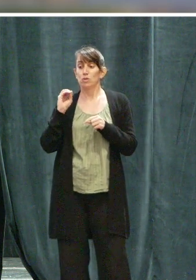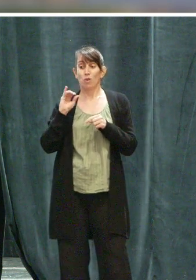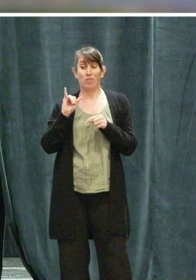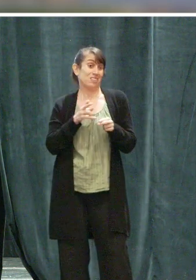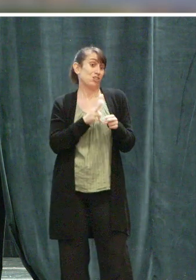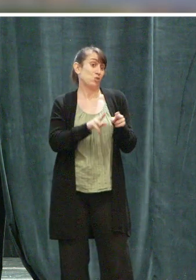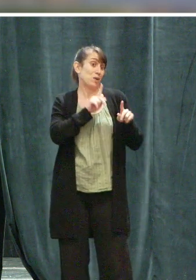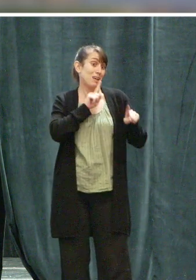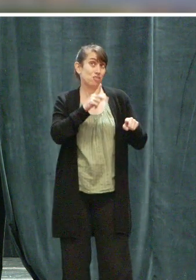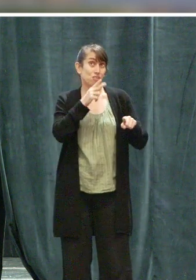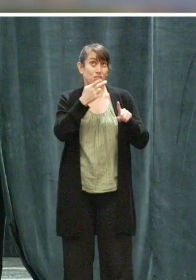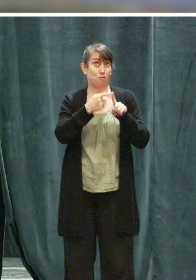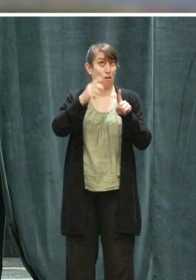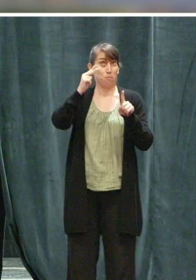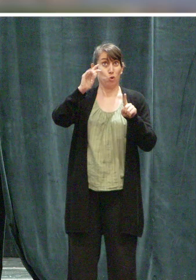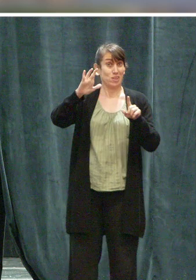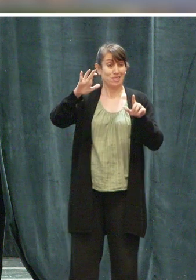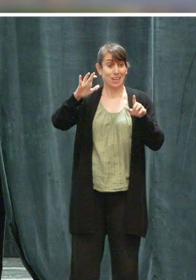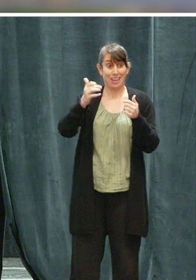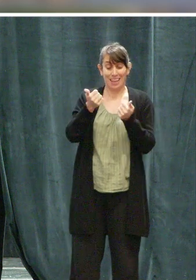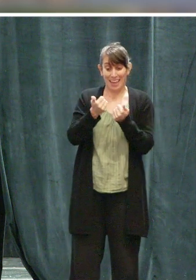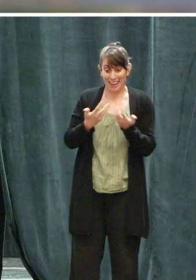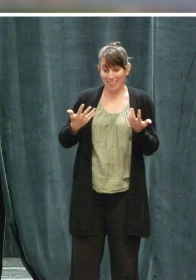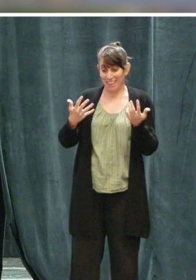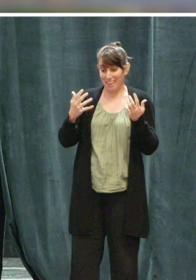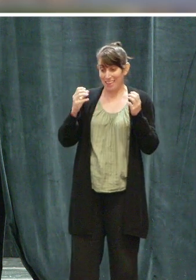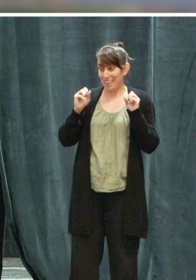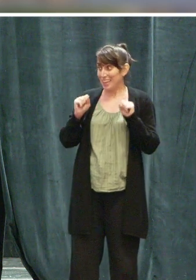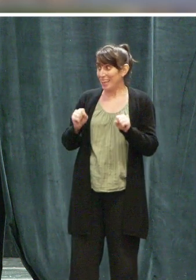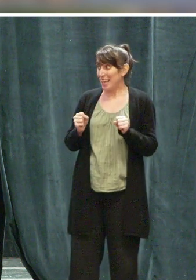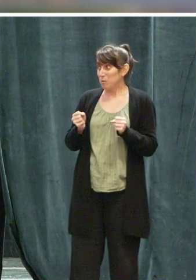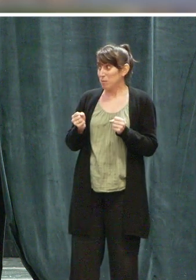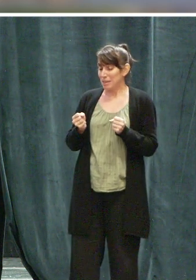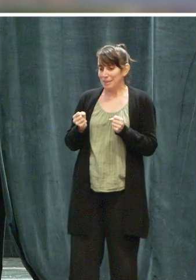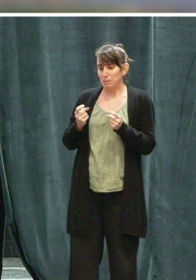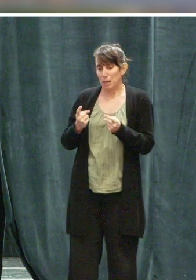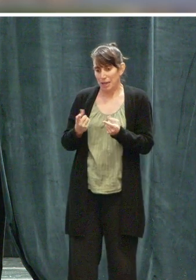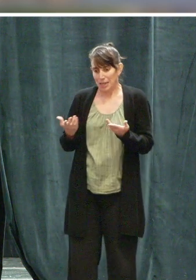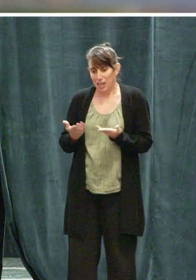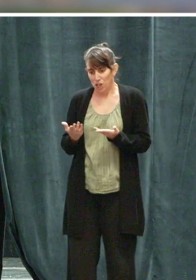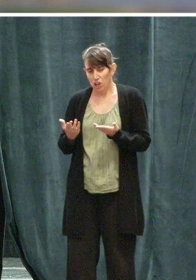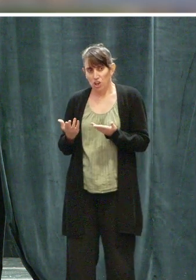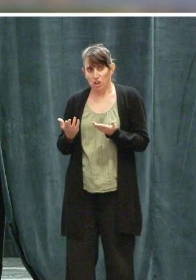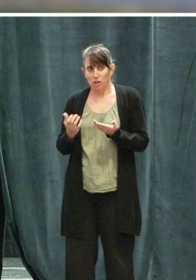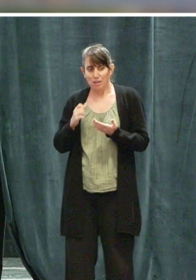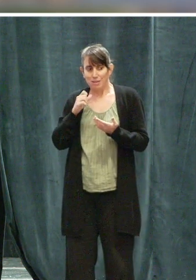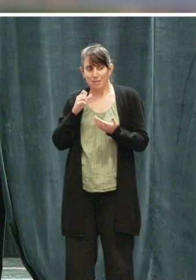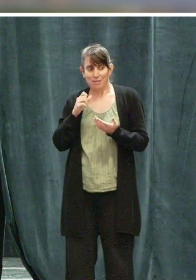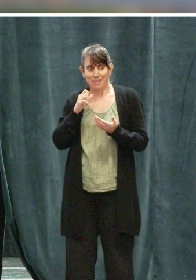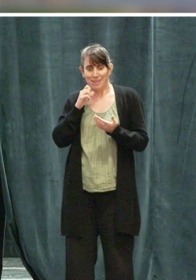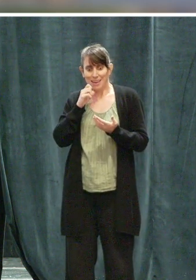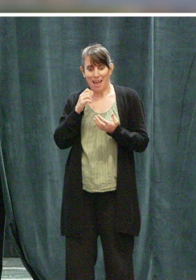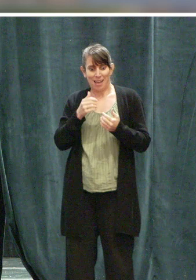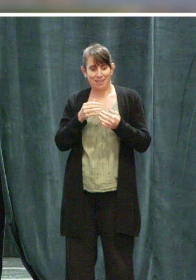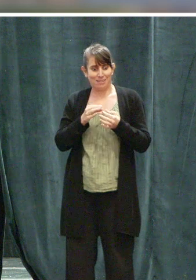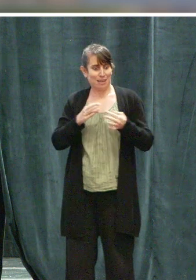short version of the story. So anything that we spend here is money that's not flowing to the city of New York. So it's not as simple as to say that